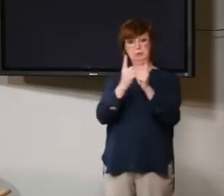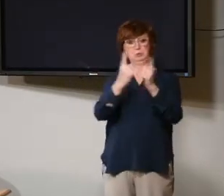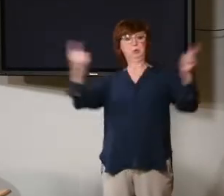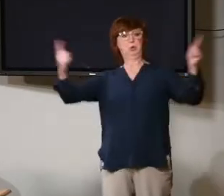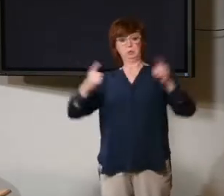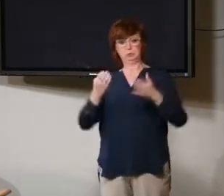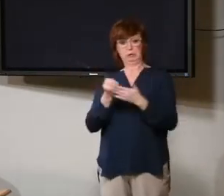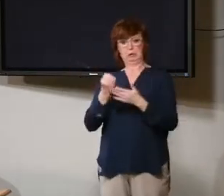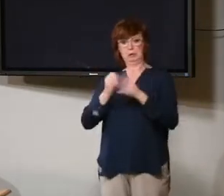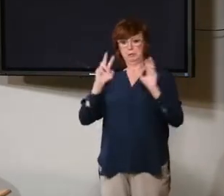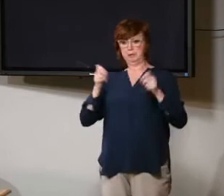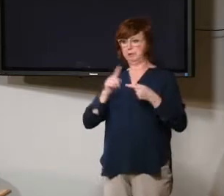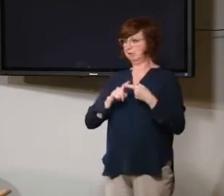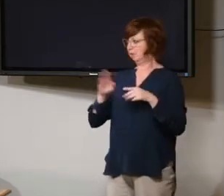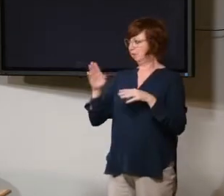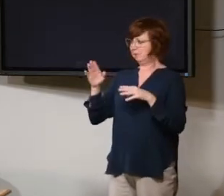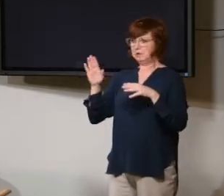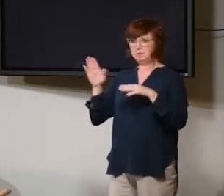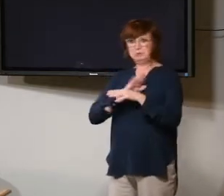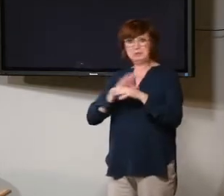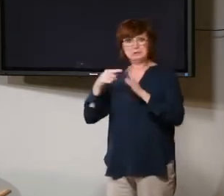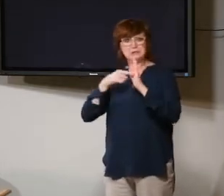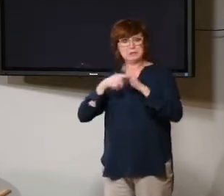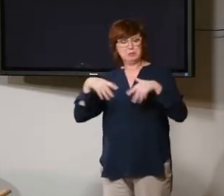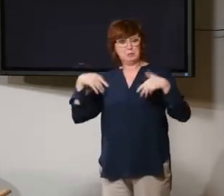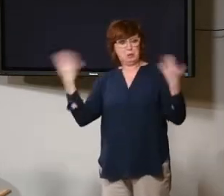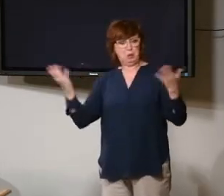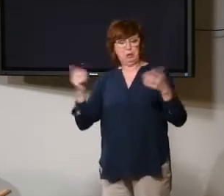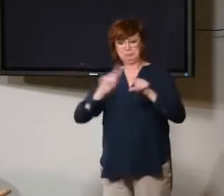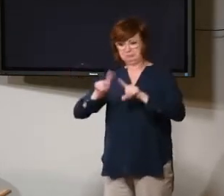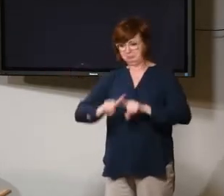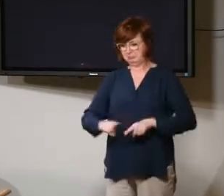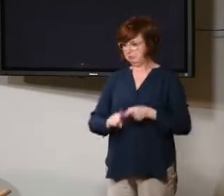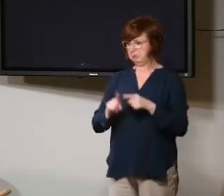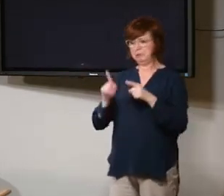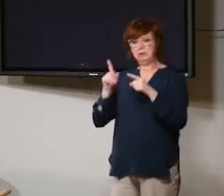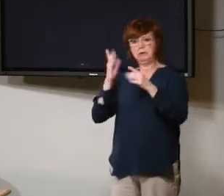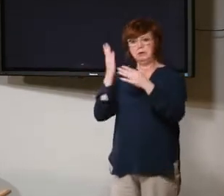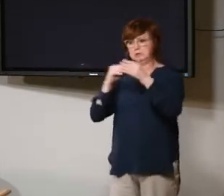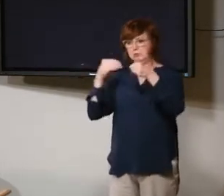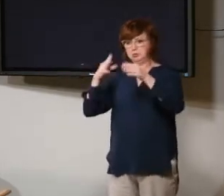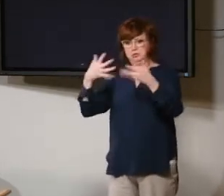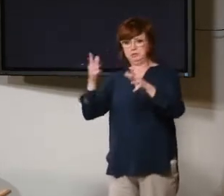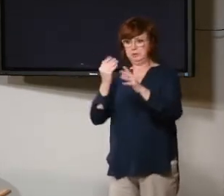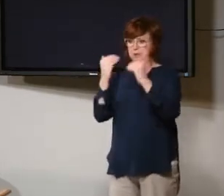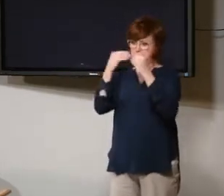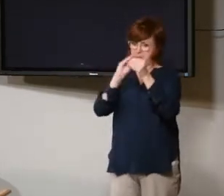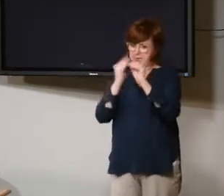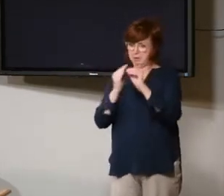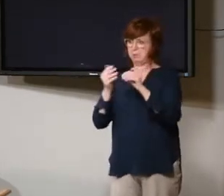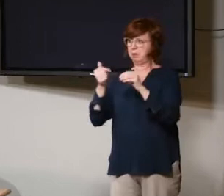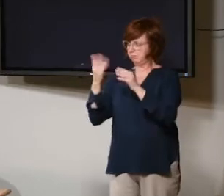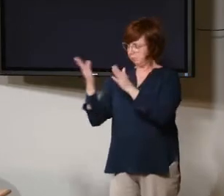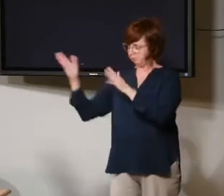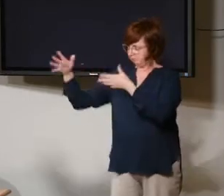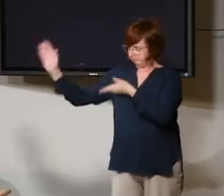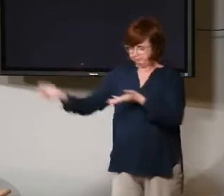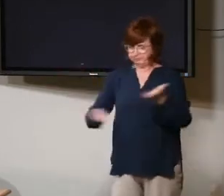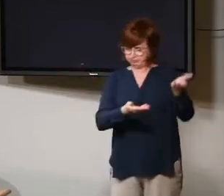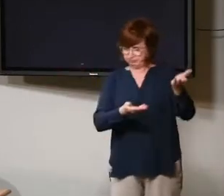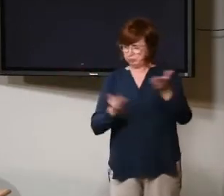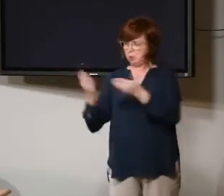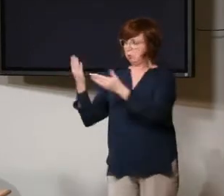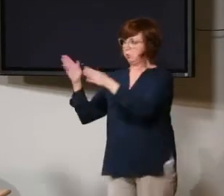already doing this. For example, they are limiting the number of people in their stores. They are reserving certain hours for